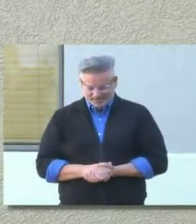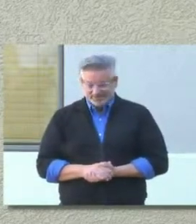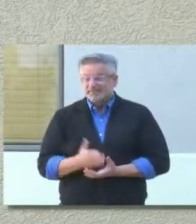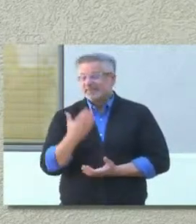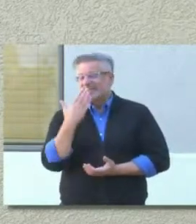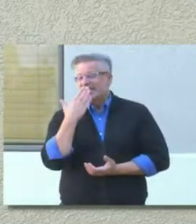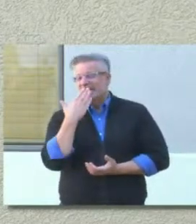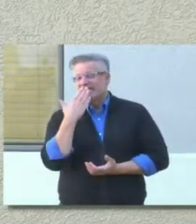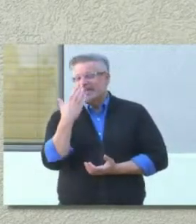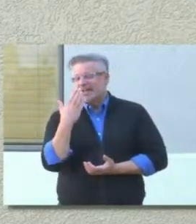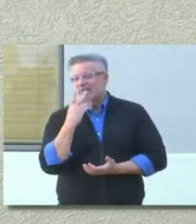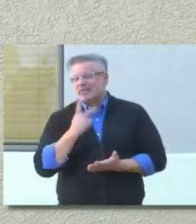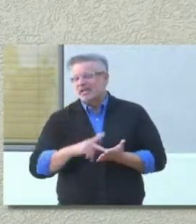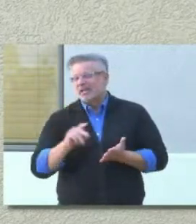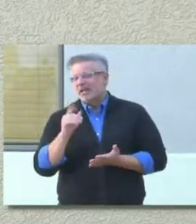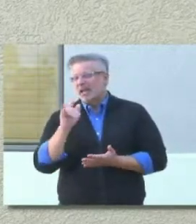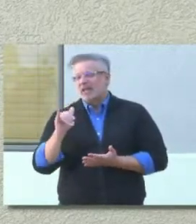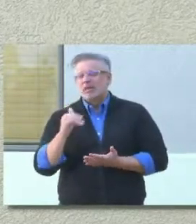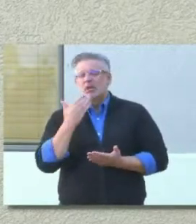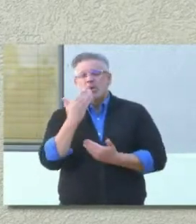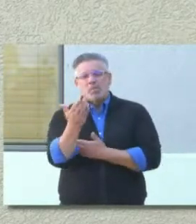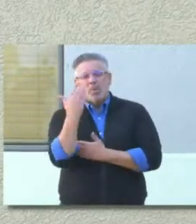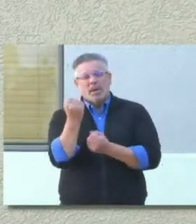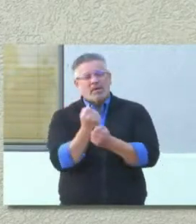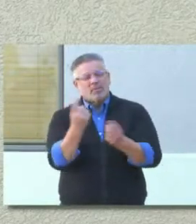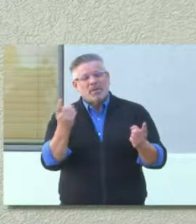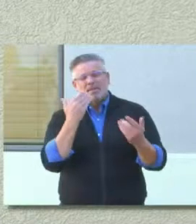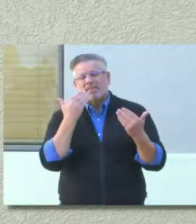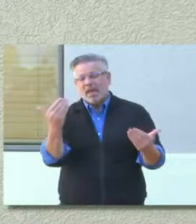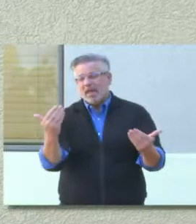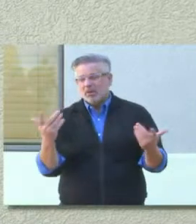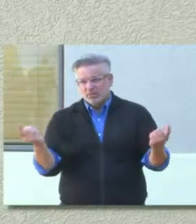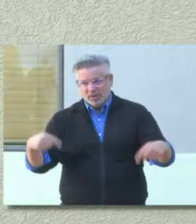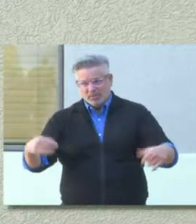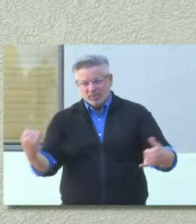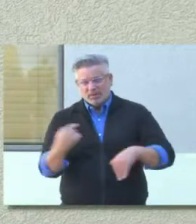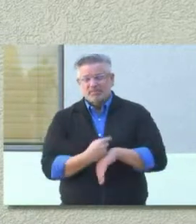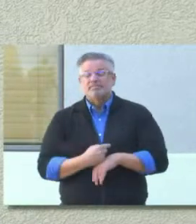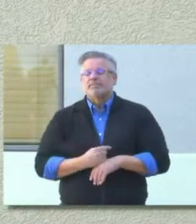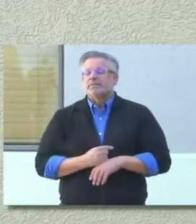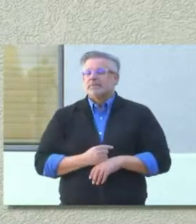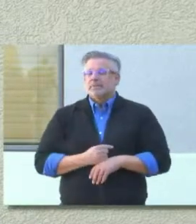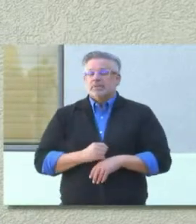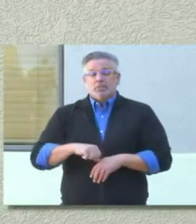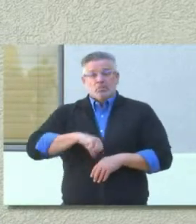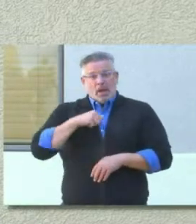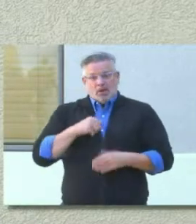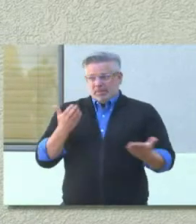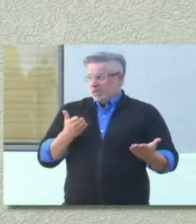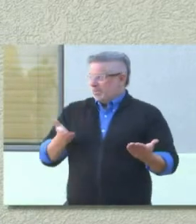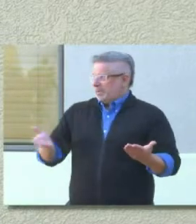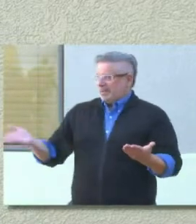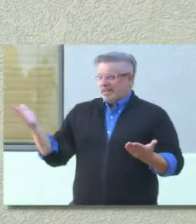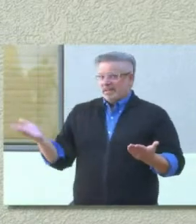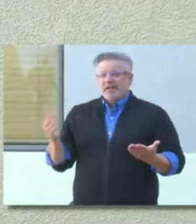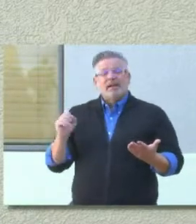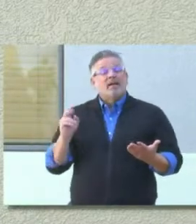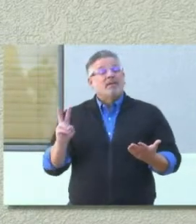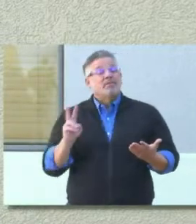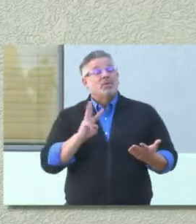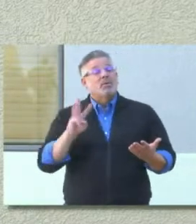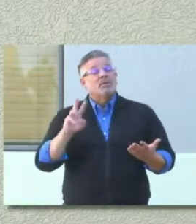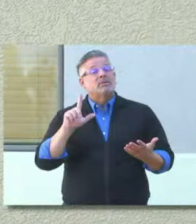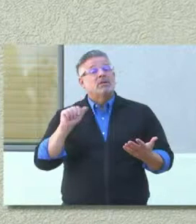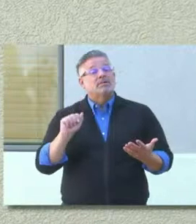Thank you, Secretary Ghali. Good morning, everybody, and thank you for joining us. Proud to be here with the governor at the West